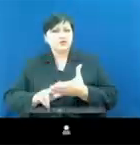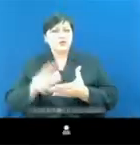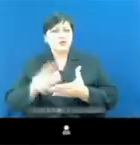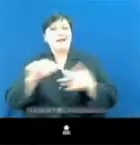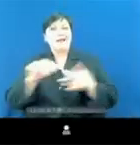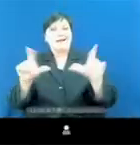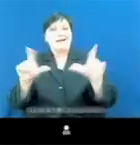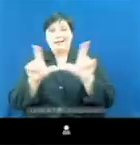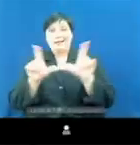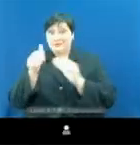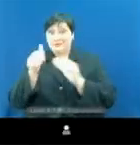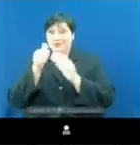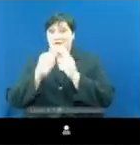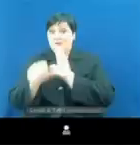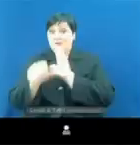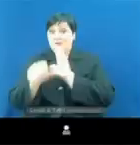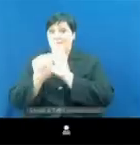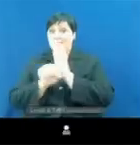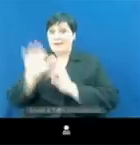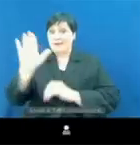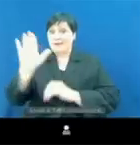state. I'm not sure which it is,